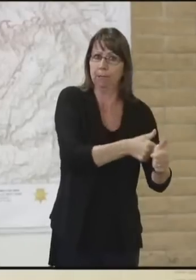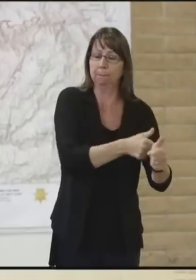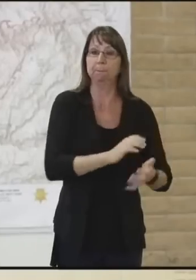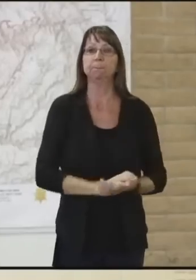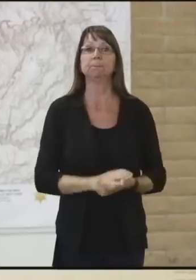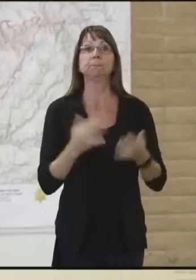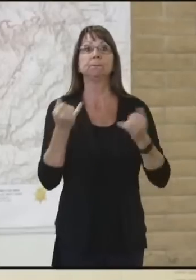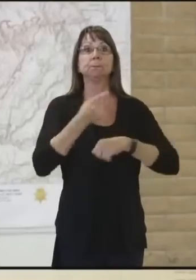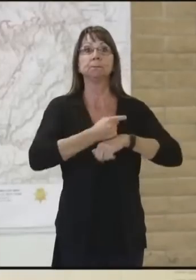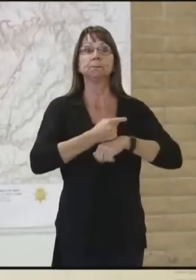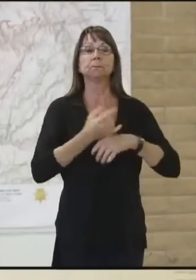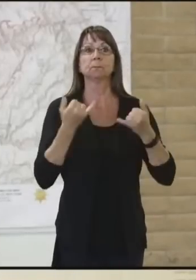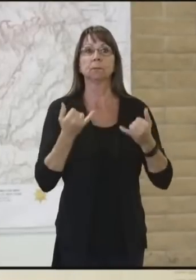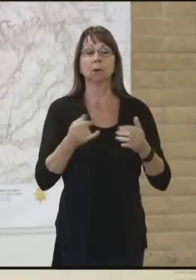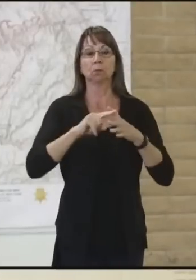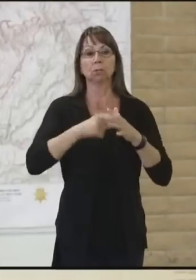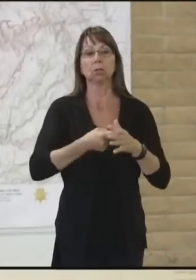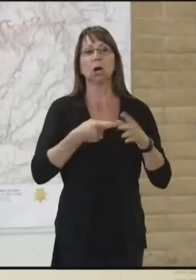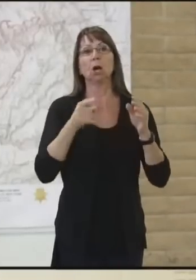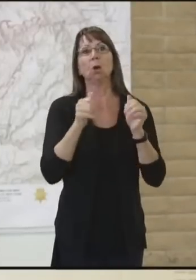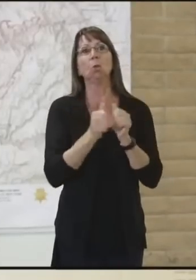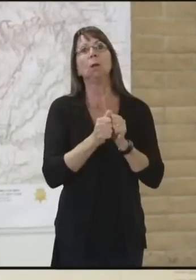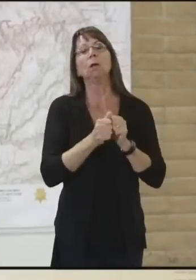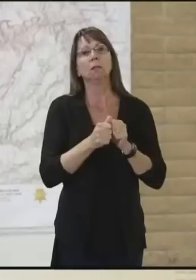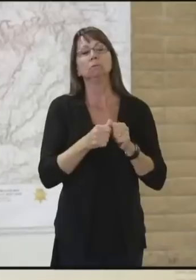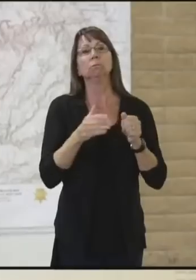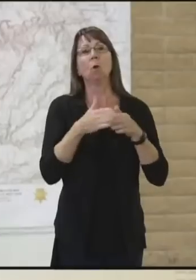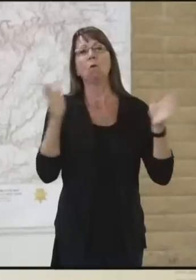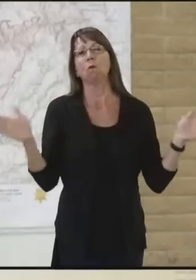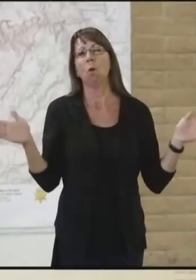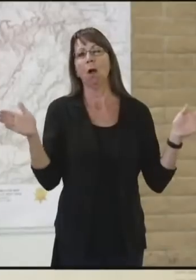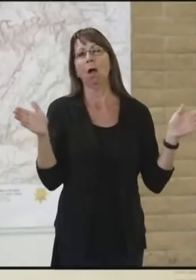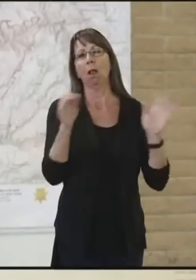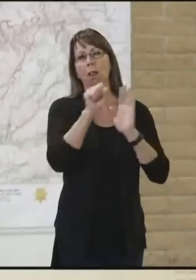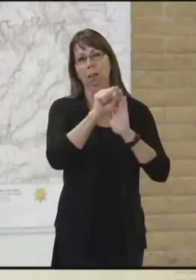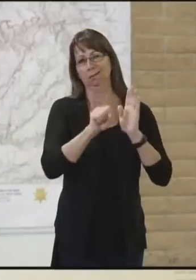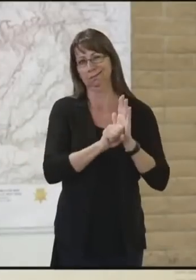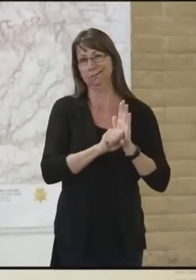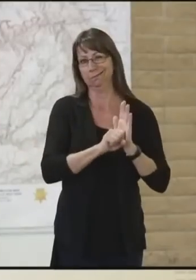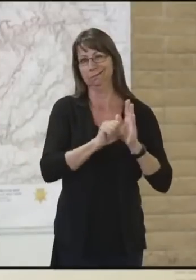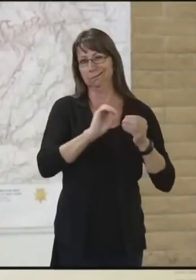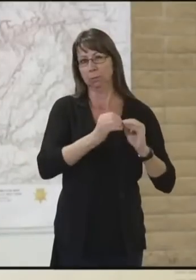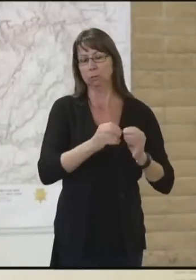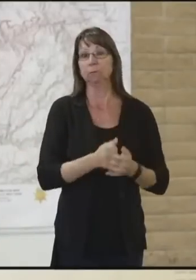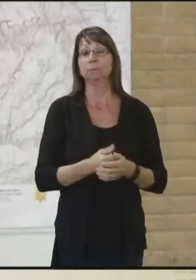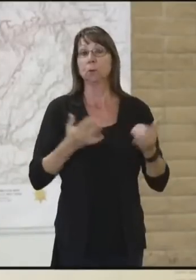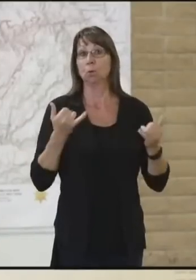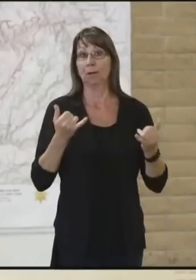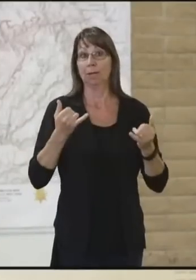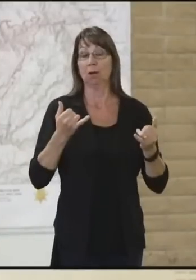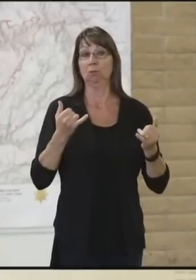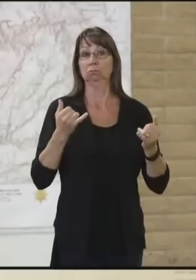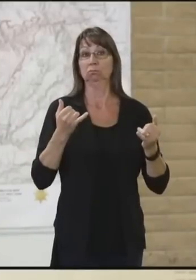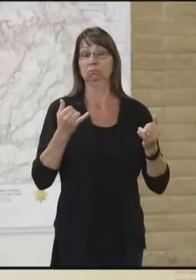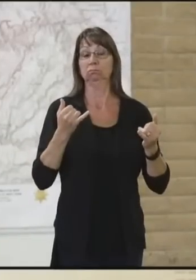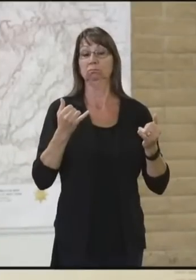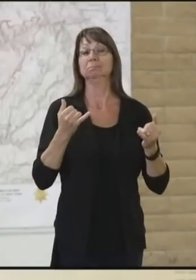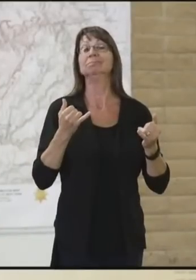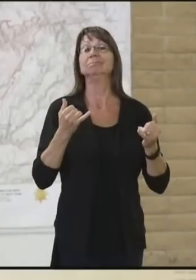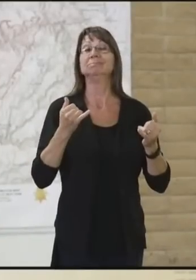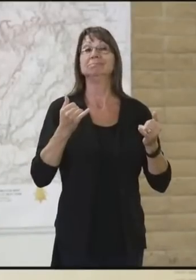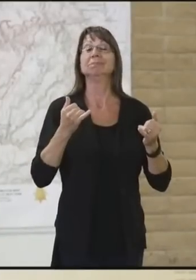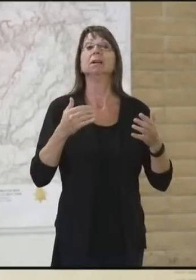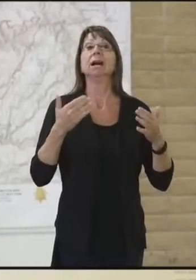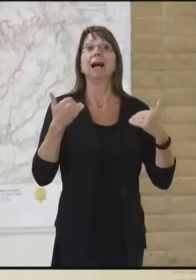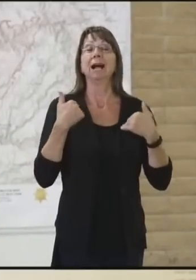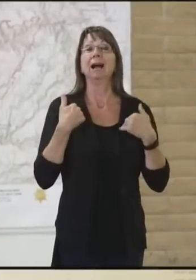Let's go right into the numbers. I'm going to start with overall state numbers. There are currently over 14,000